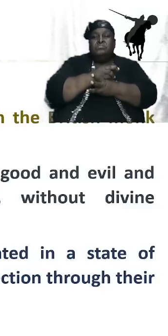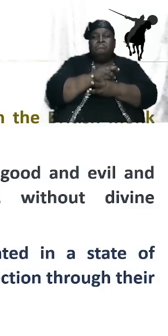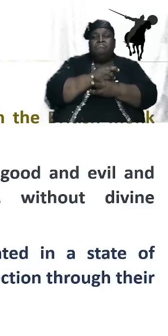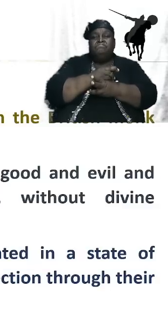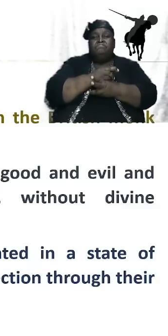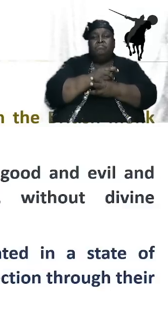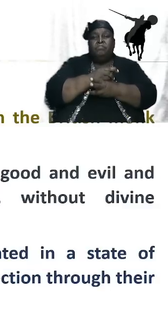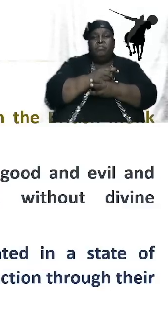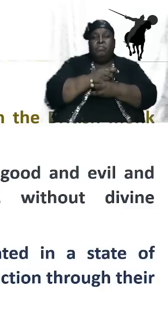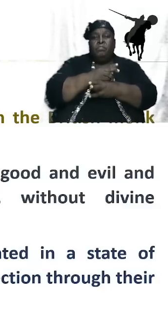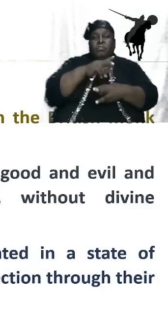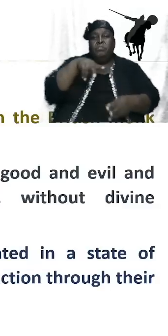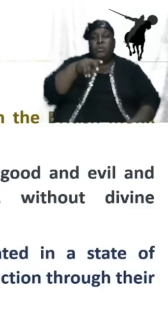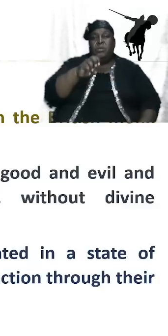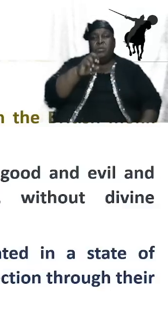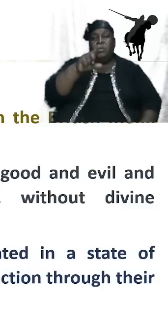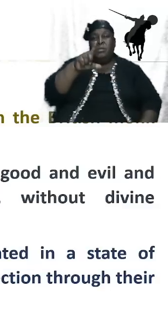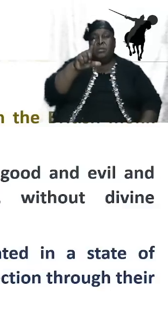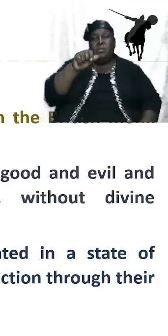Pelagianism.